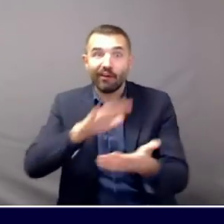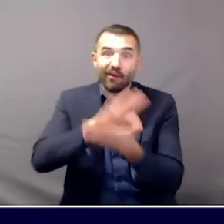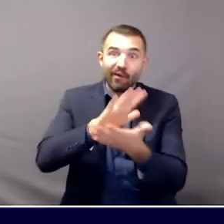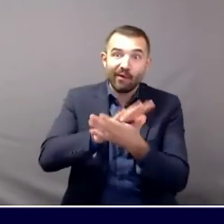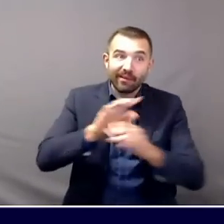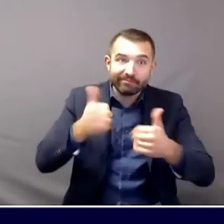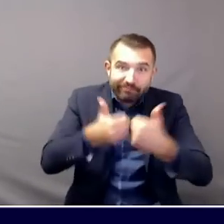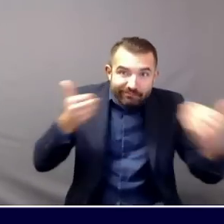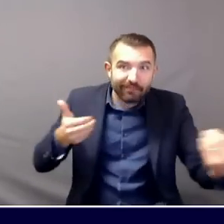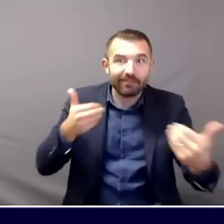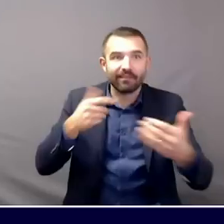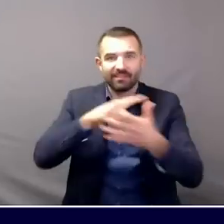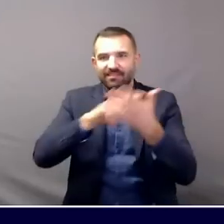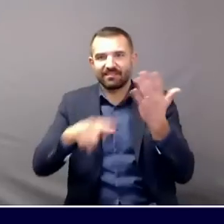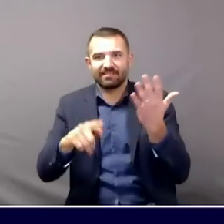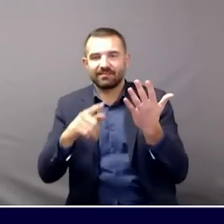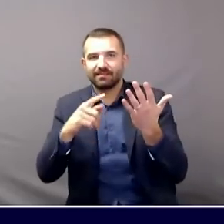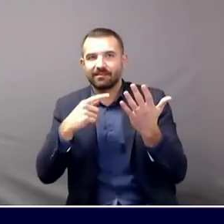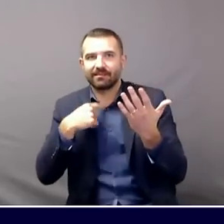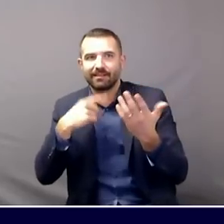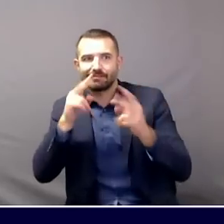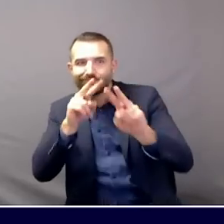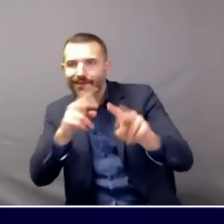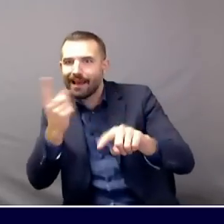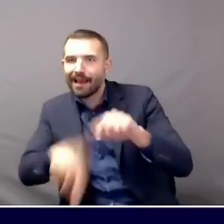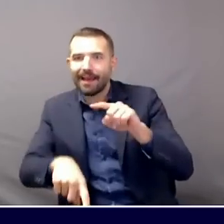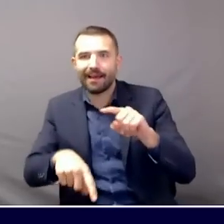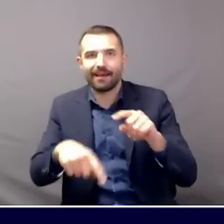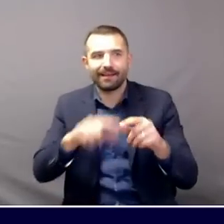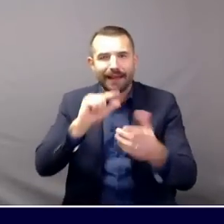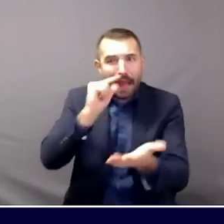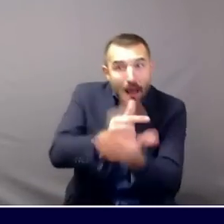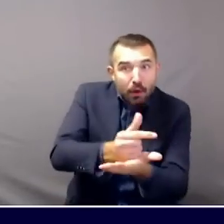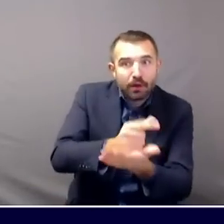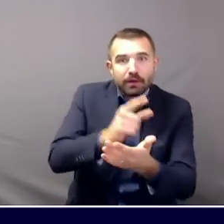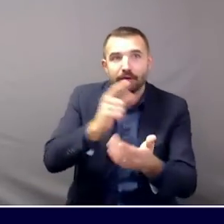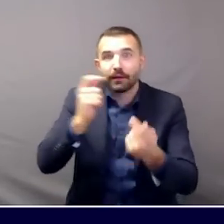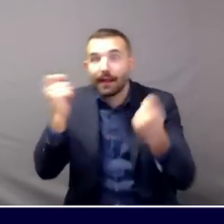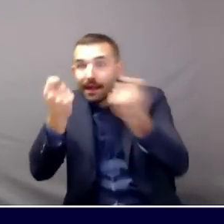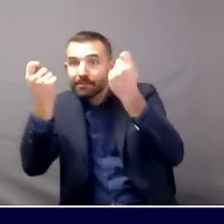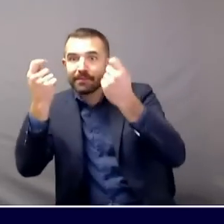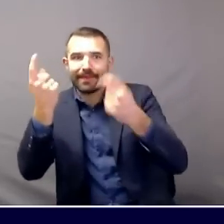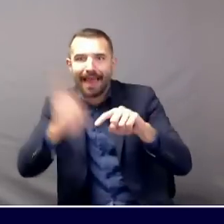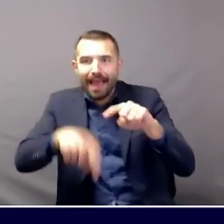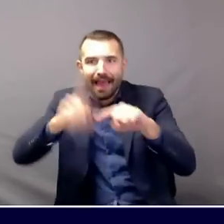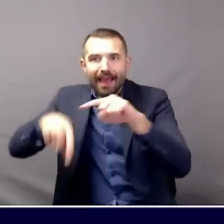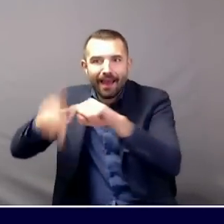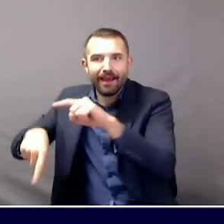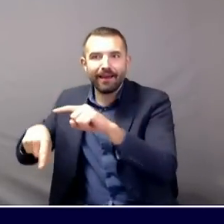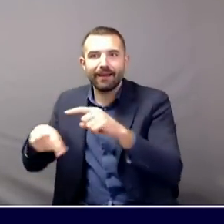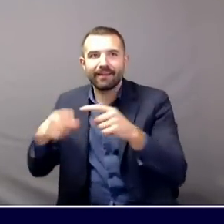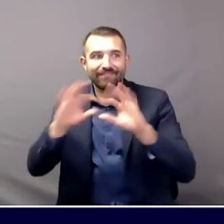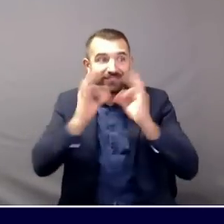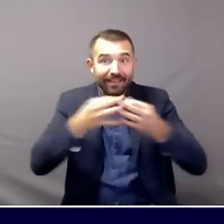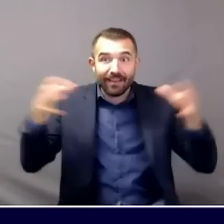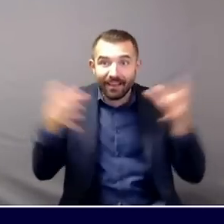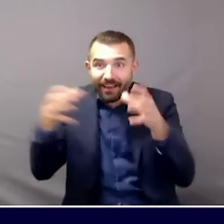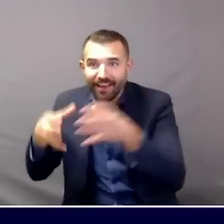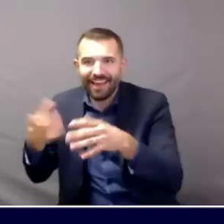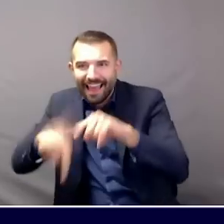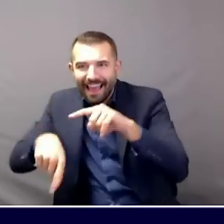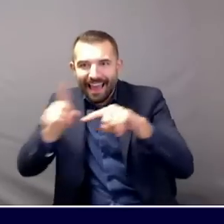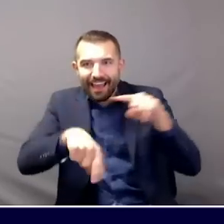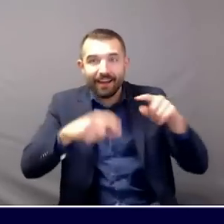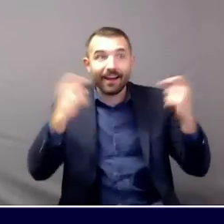loved one at a funeral, can't celebrate a graduation from high school, can't gather with friends and family to mark some other